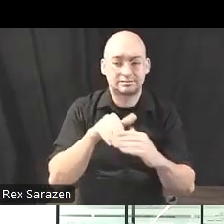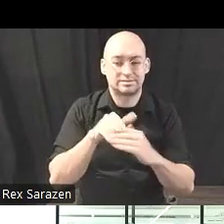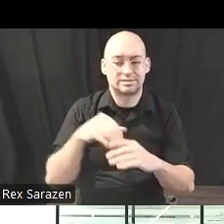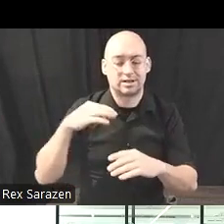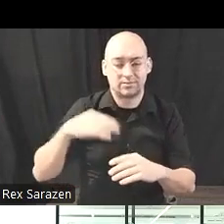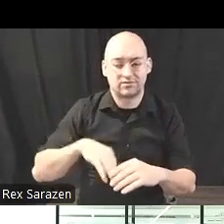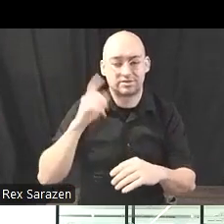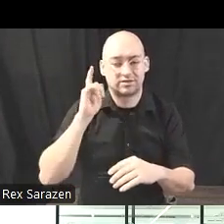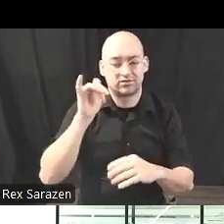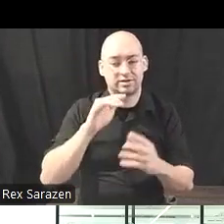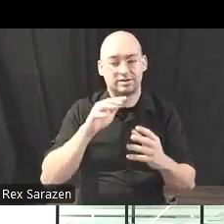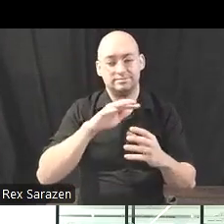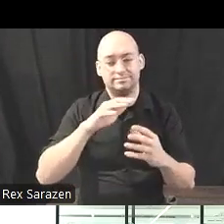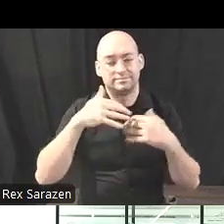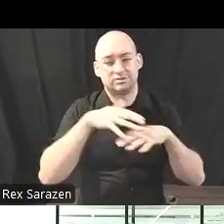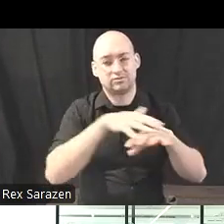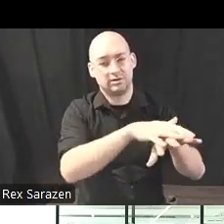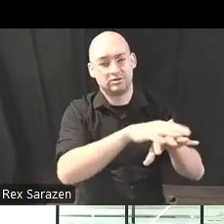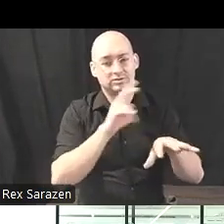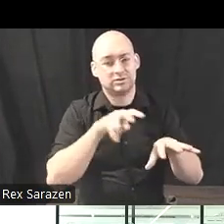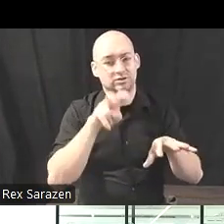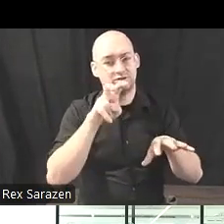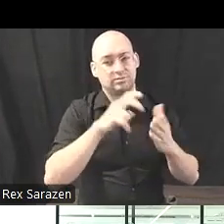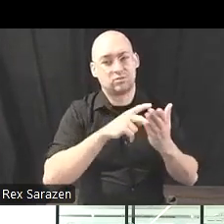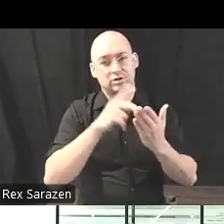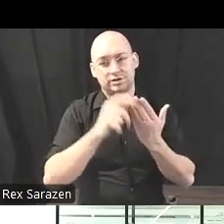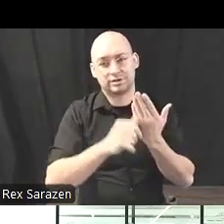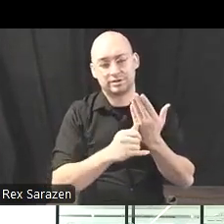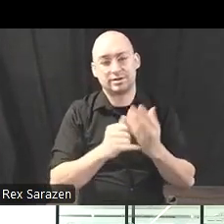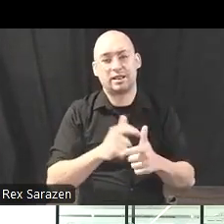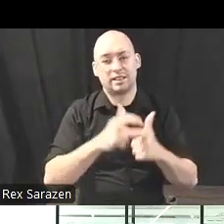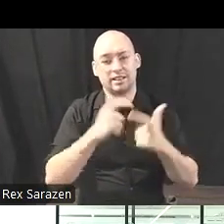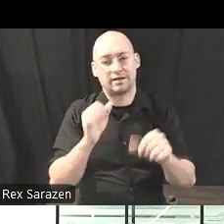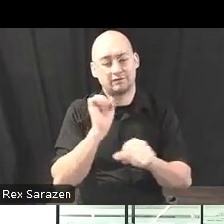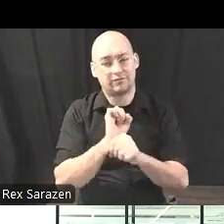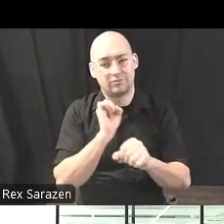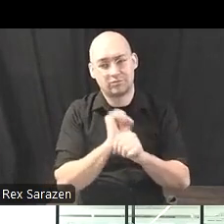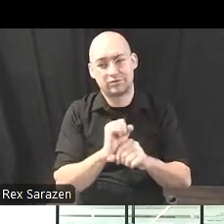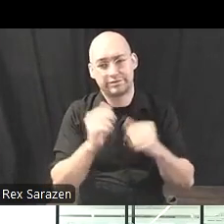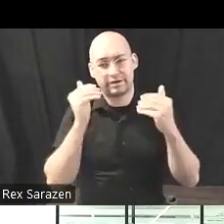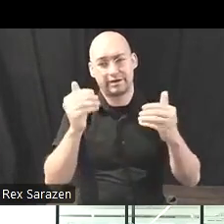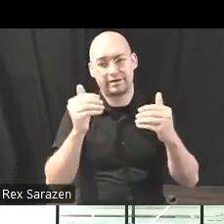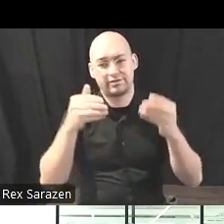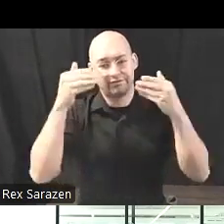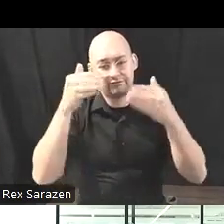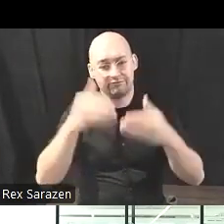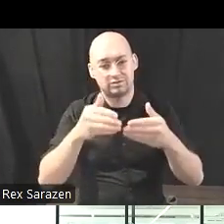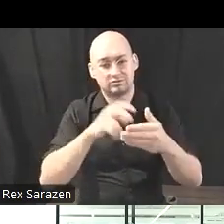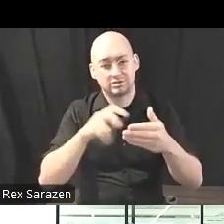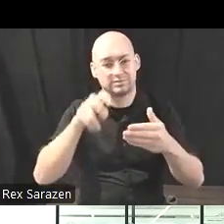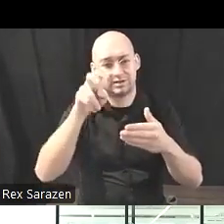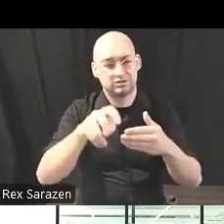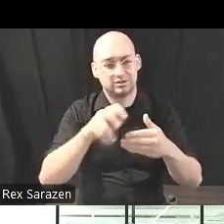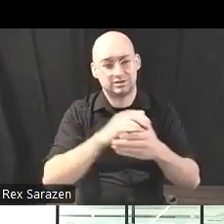Transportation Project. So I think we have a lot of work that ahead of us to focus in on transportation. And